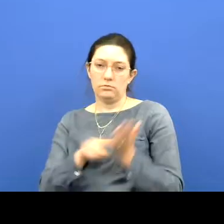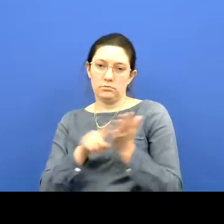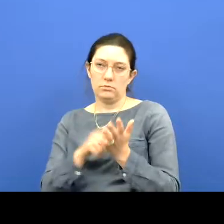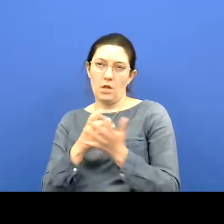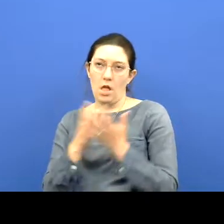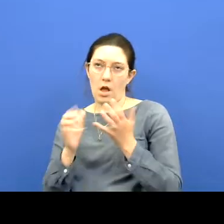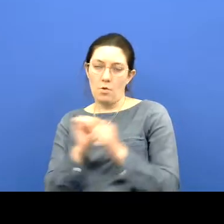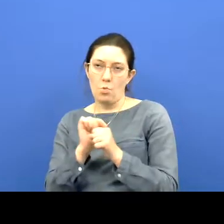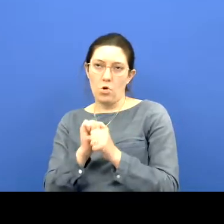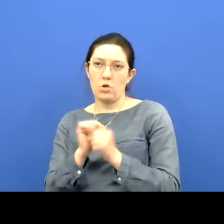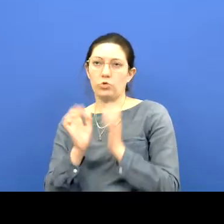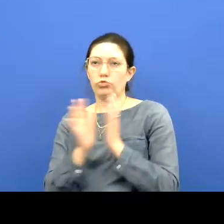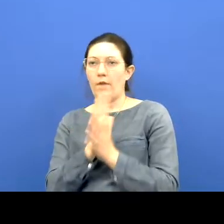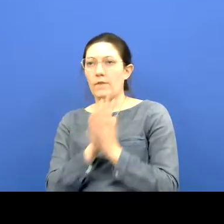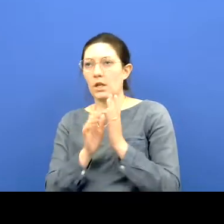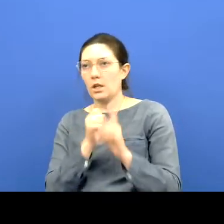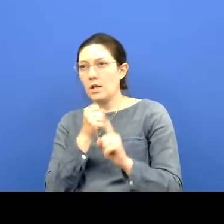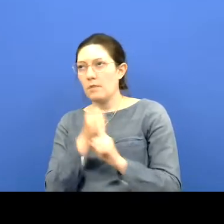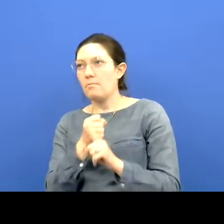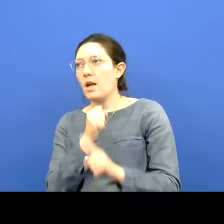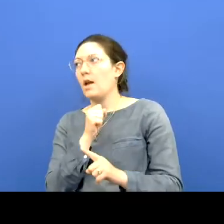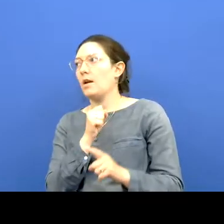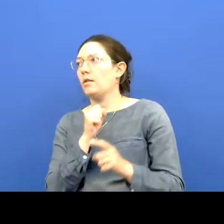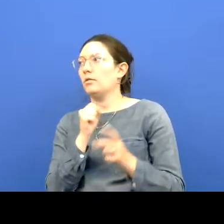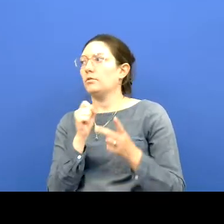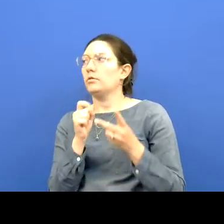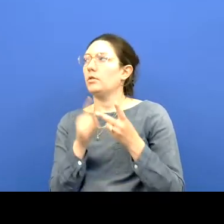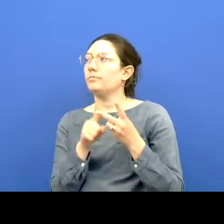from traffic impact studies.